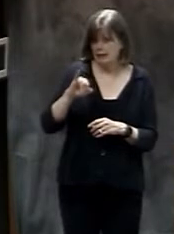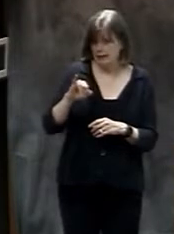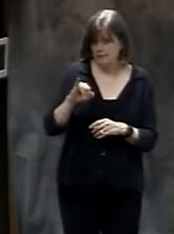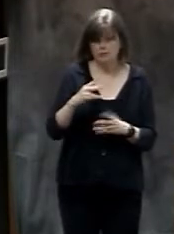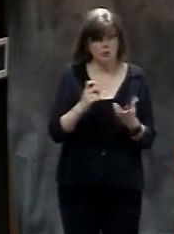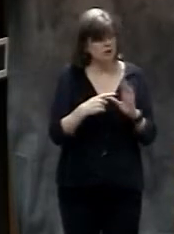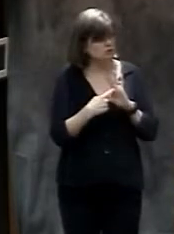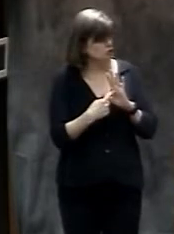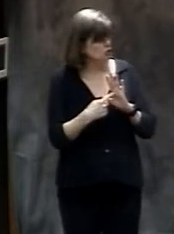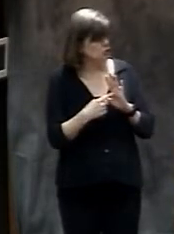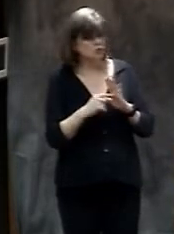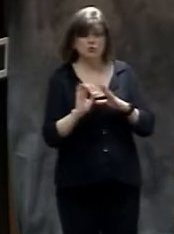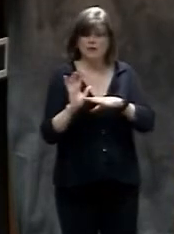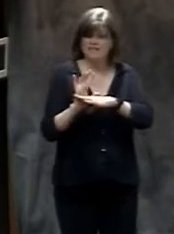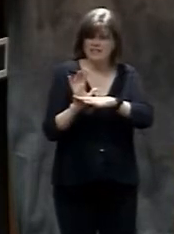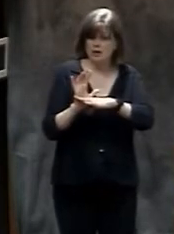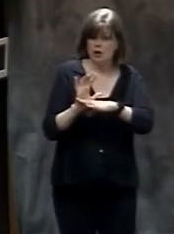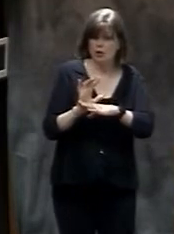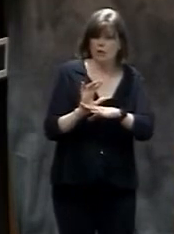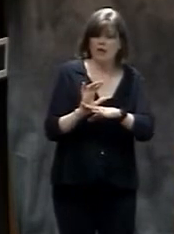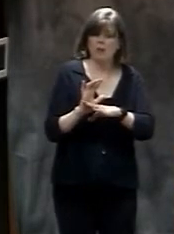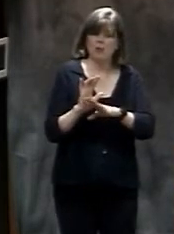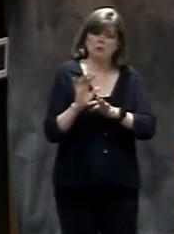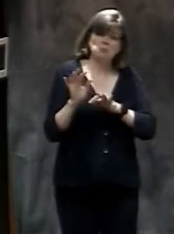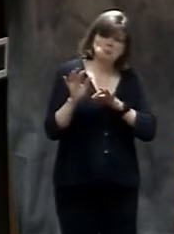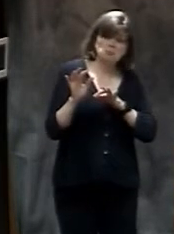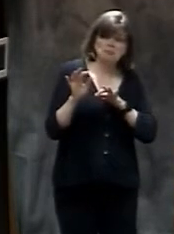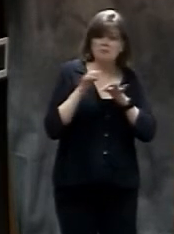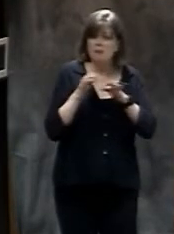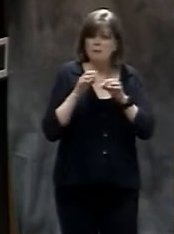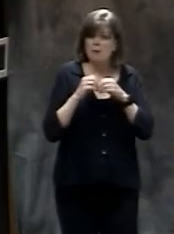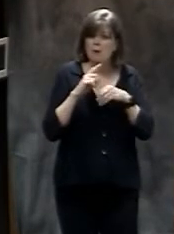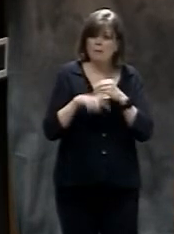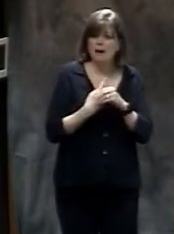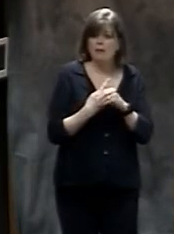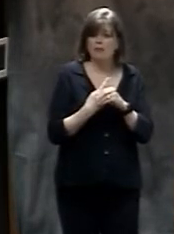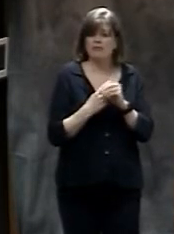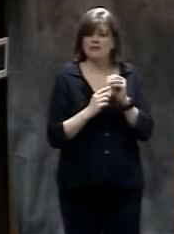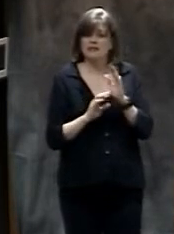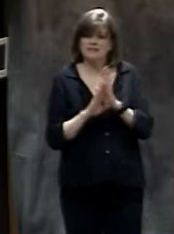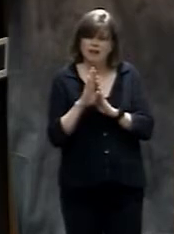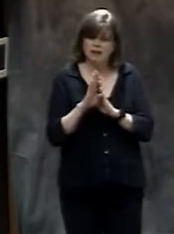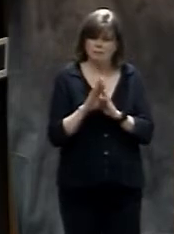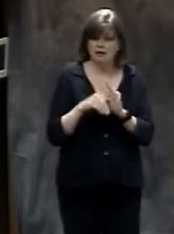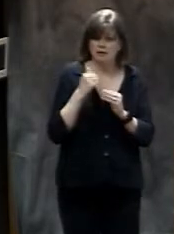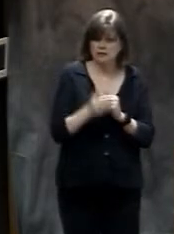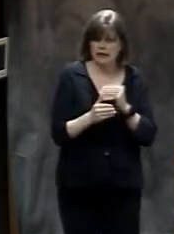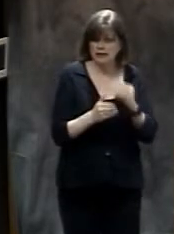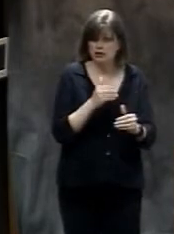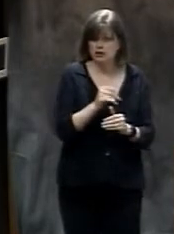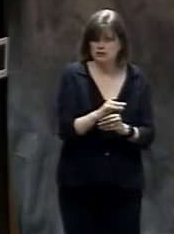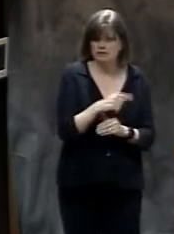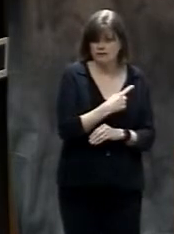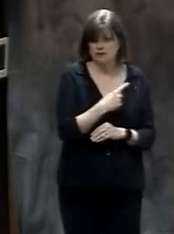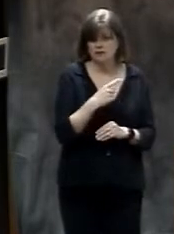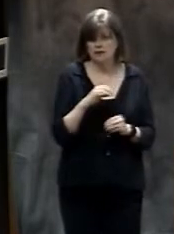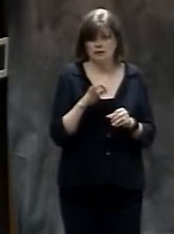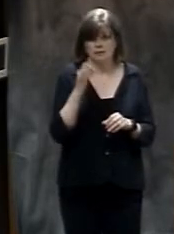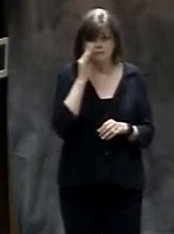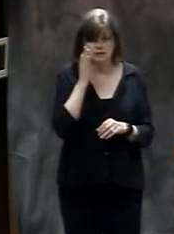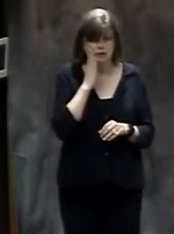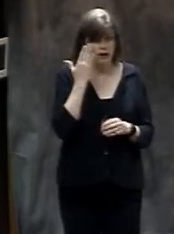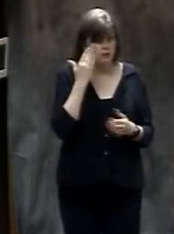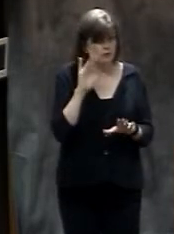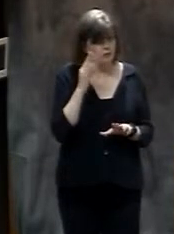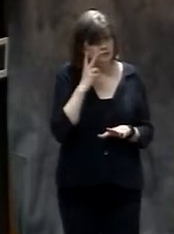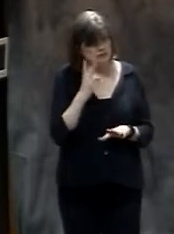give you a little bit more information about the developmental stages of this mosquito. I'm not sure you've seen anything quite like this before. This is